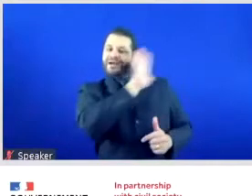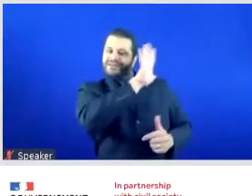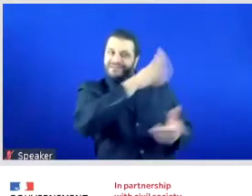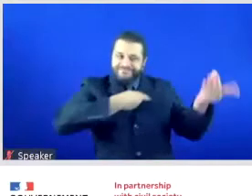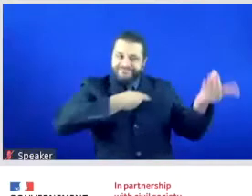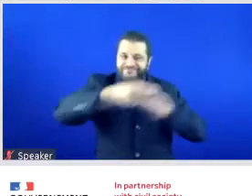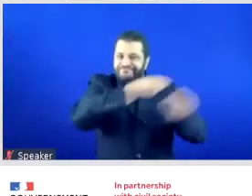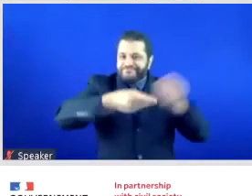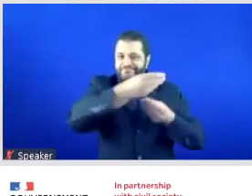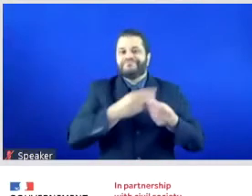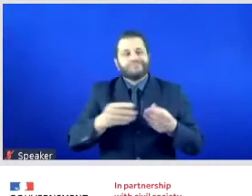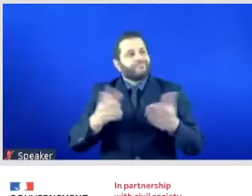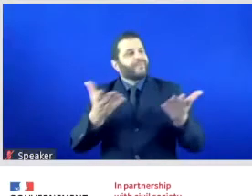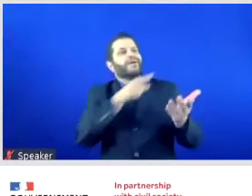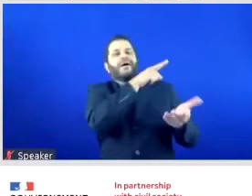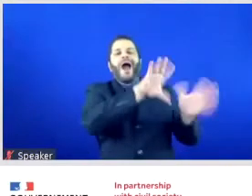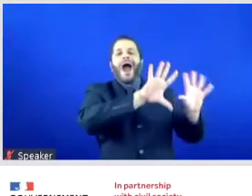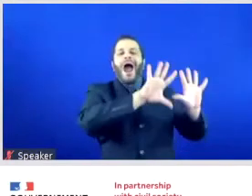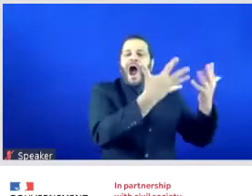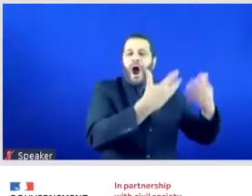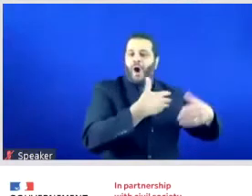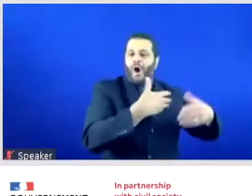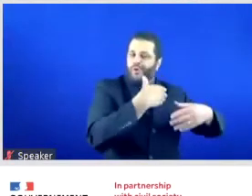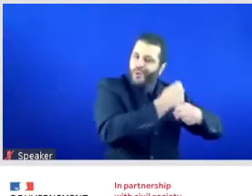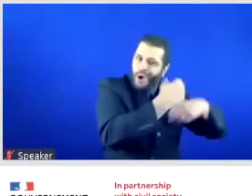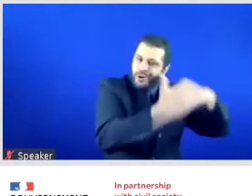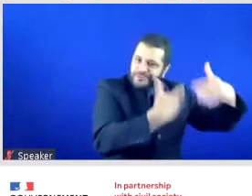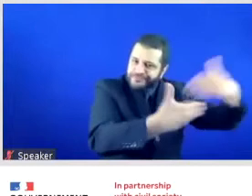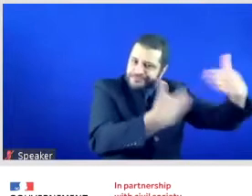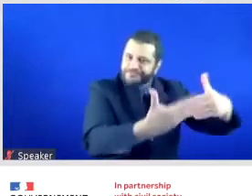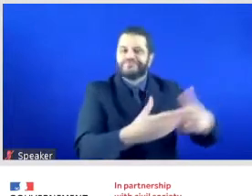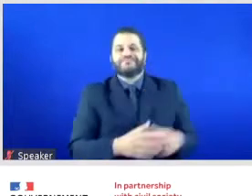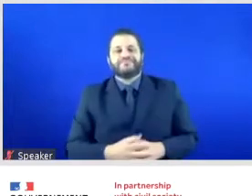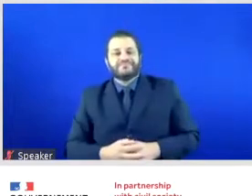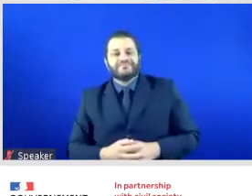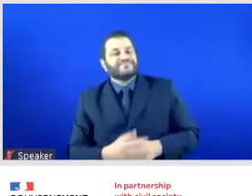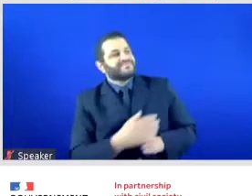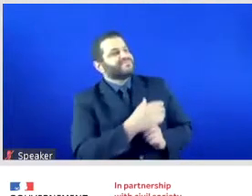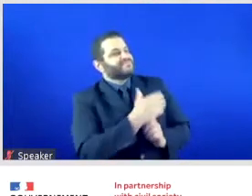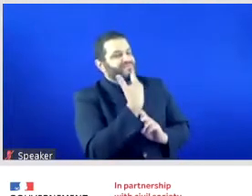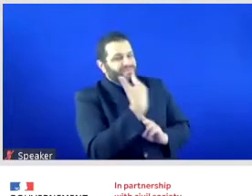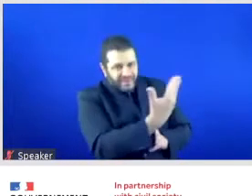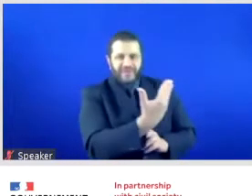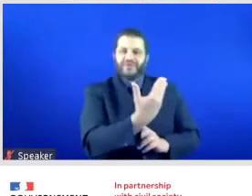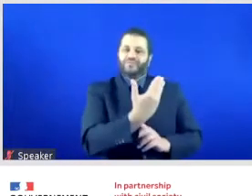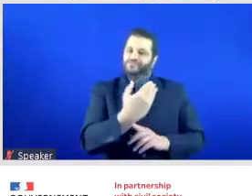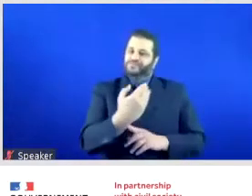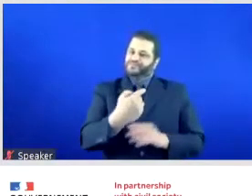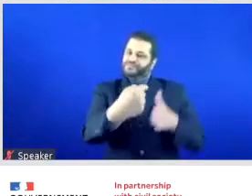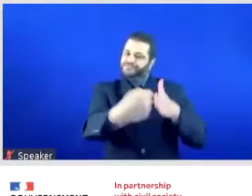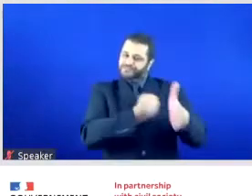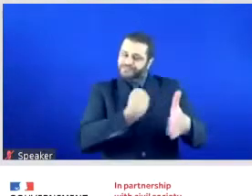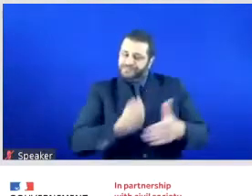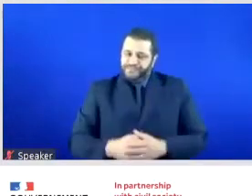and thank you all for inviting me. Such a privilege to be here with such a high-level panelist